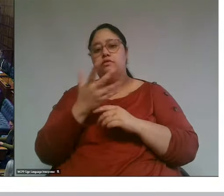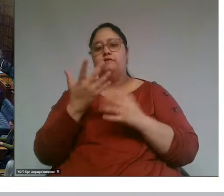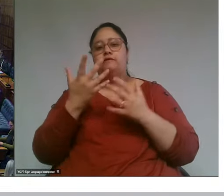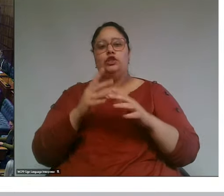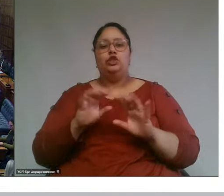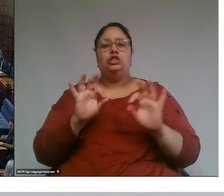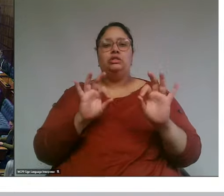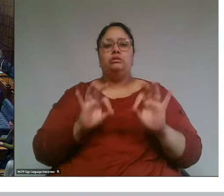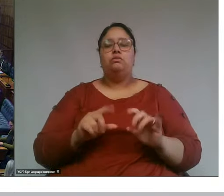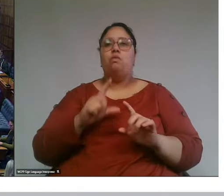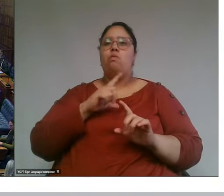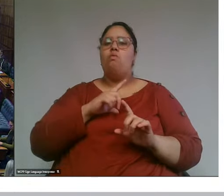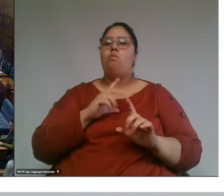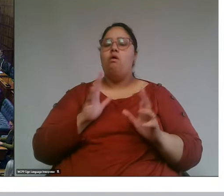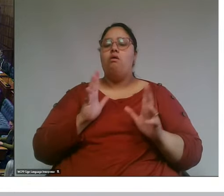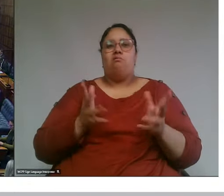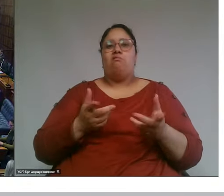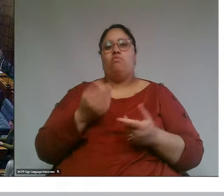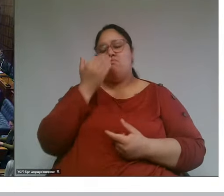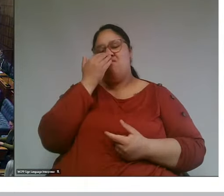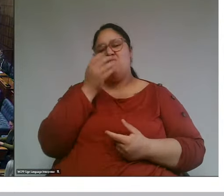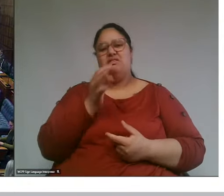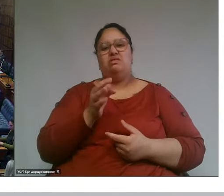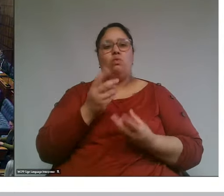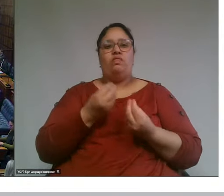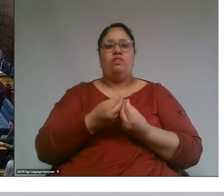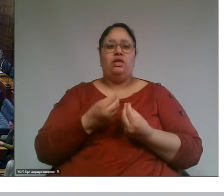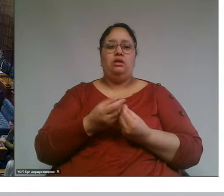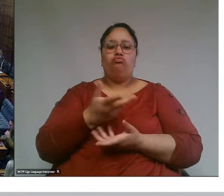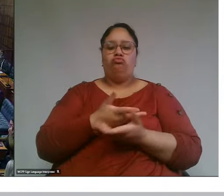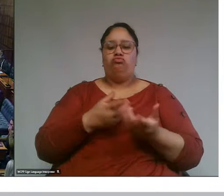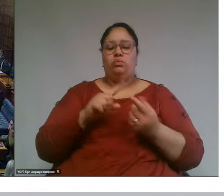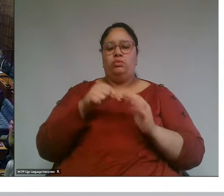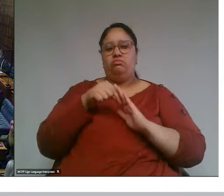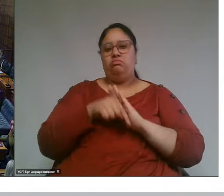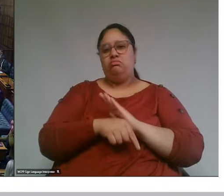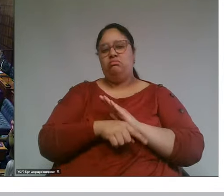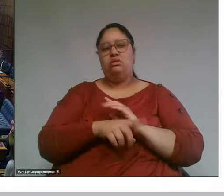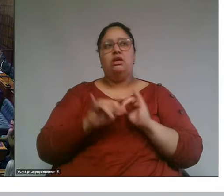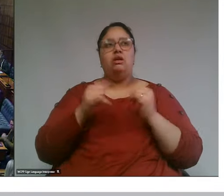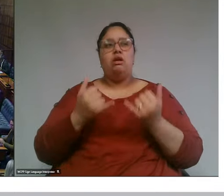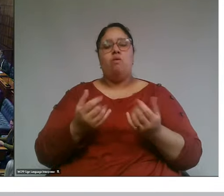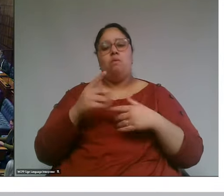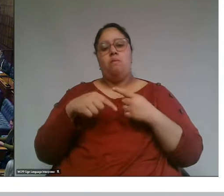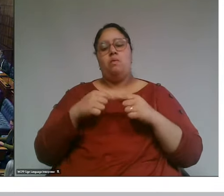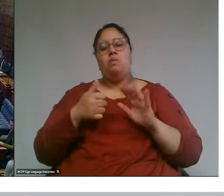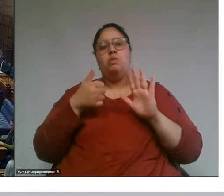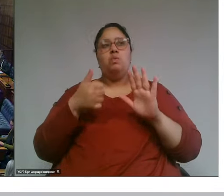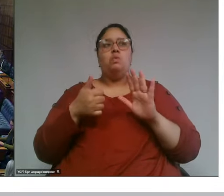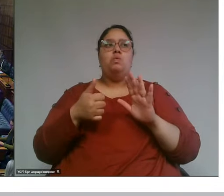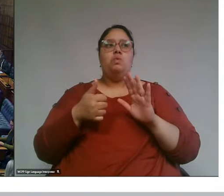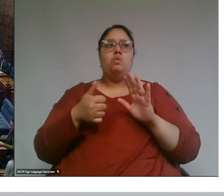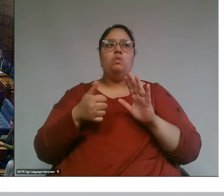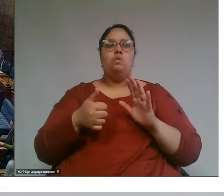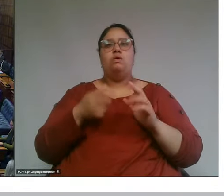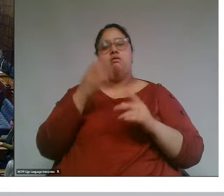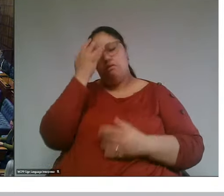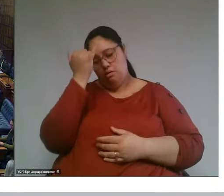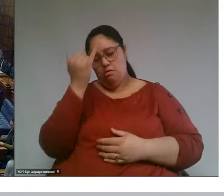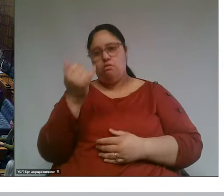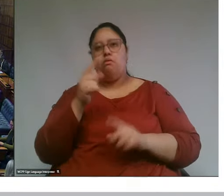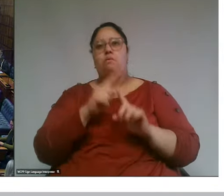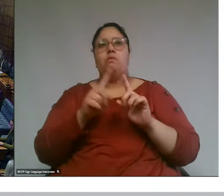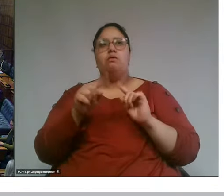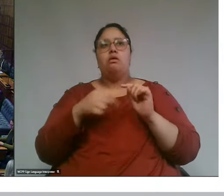because obviously you know it's one thing to talk about intense and the good um Noble ideas but it's